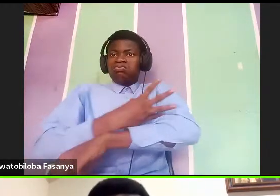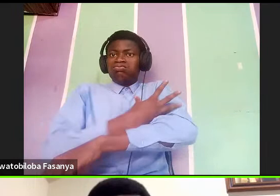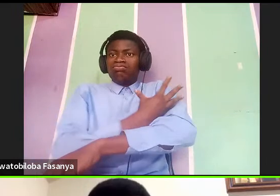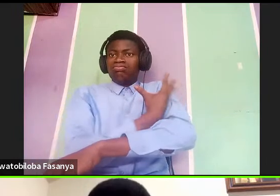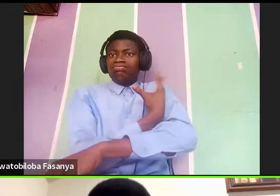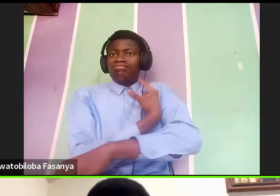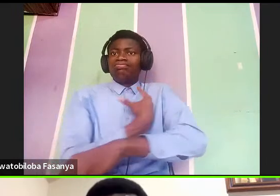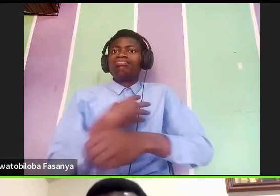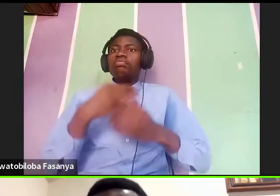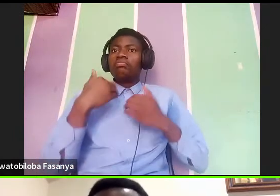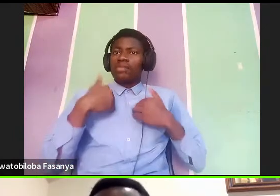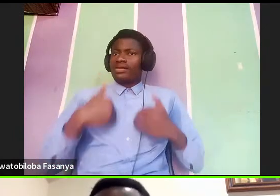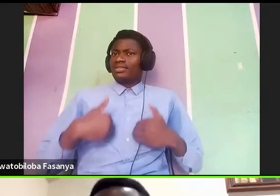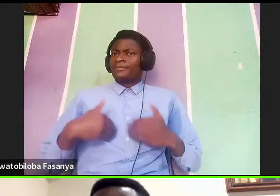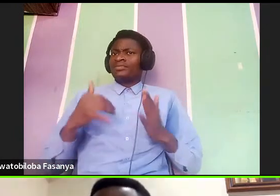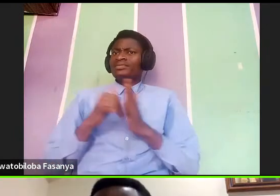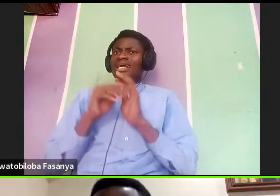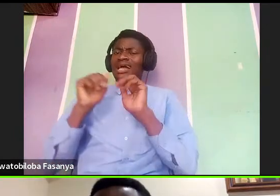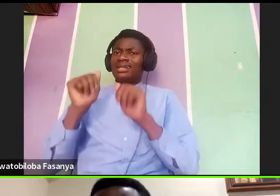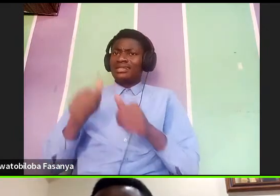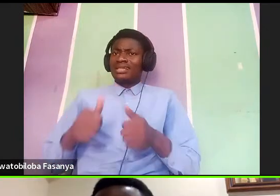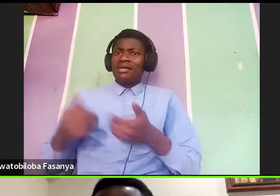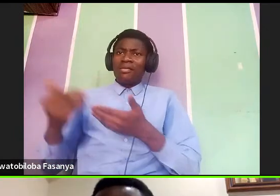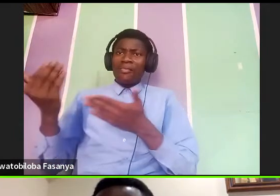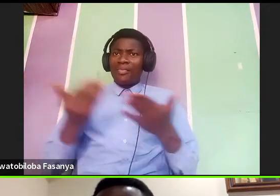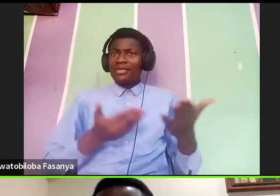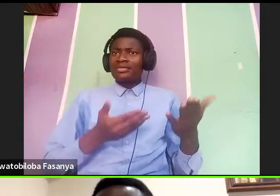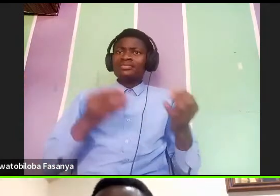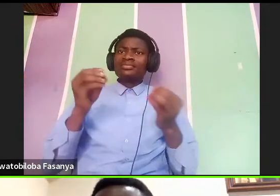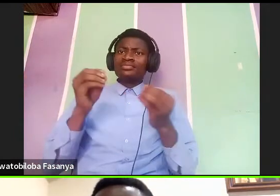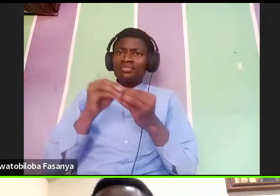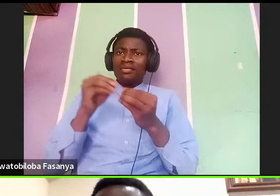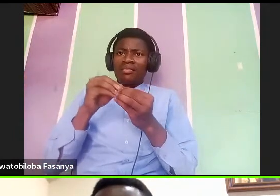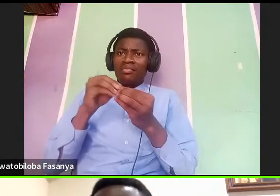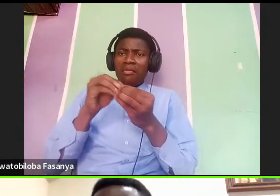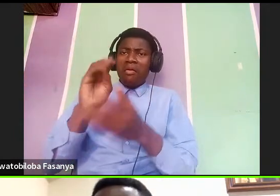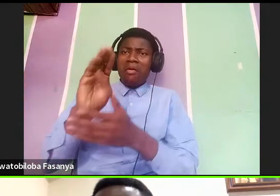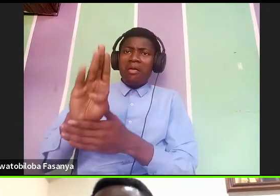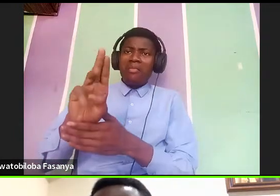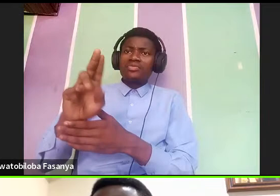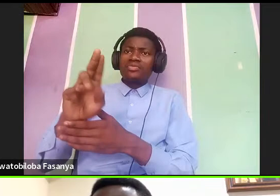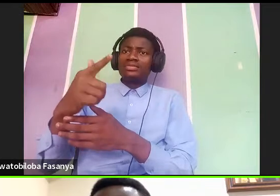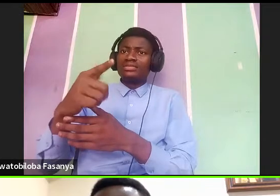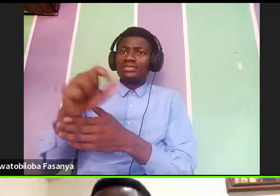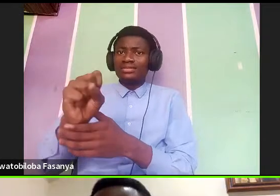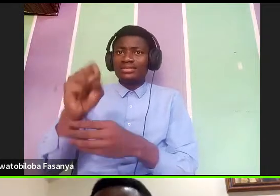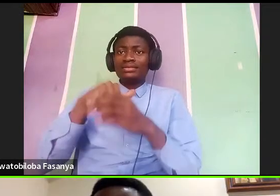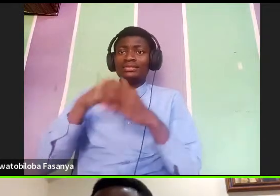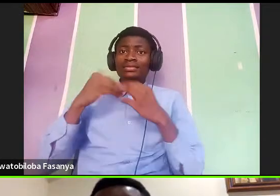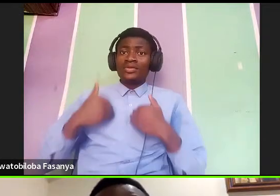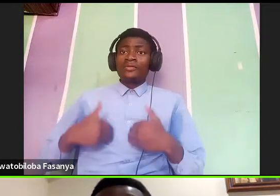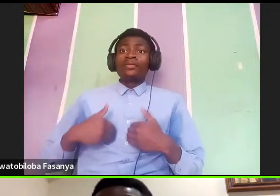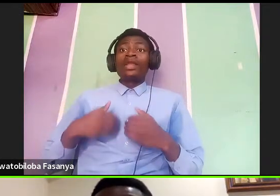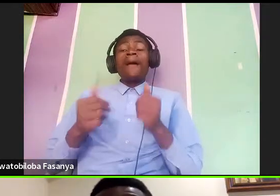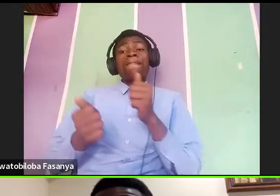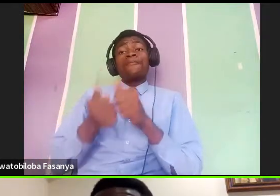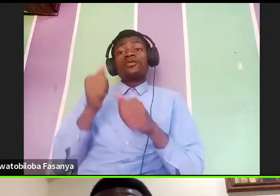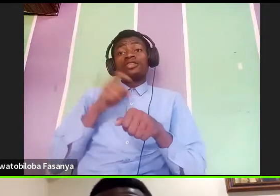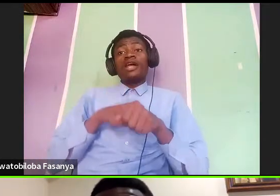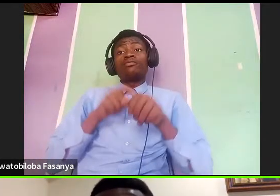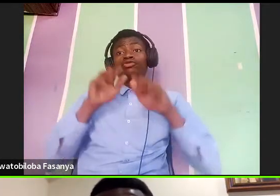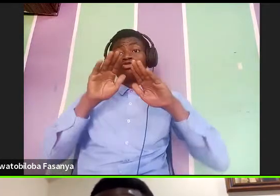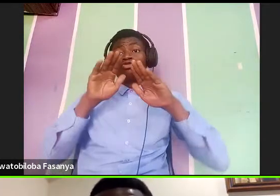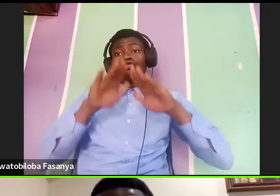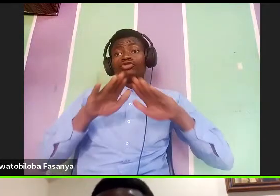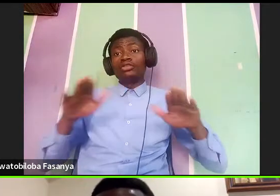collection of pus. And most times, children may have swelling in that area, pain,